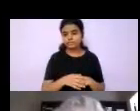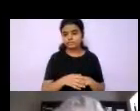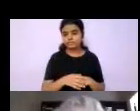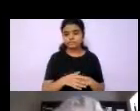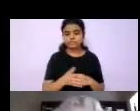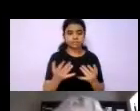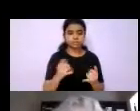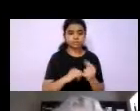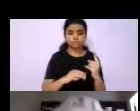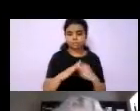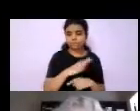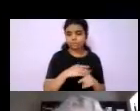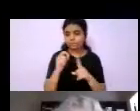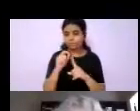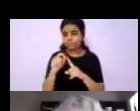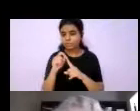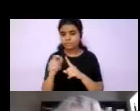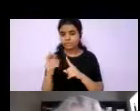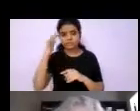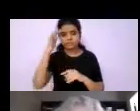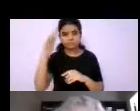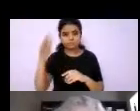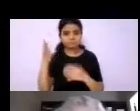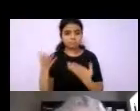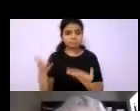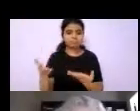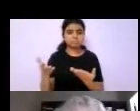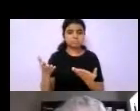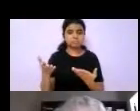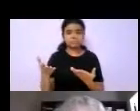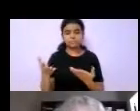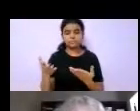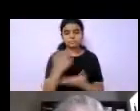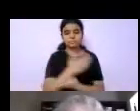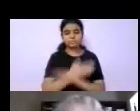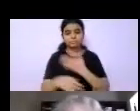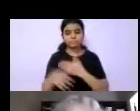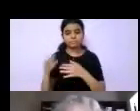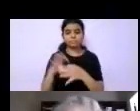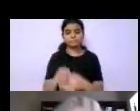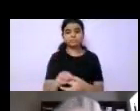social theories of social theory of disability, and